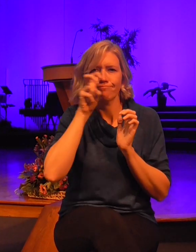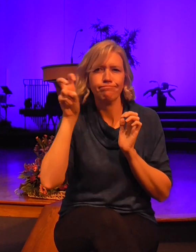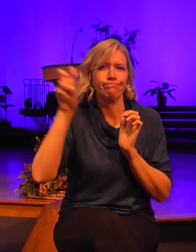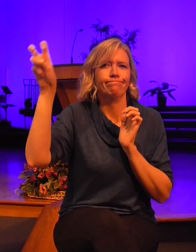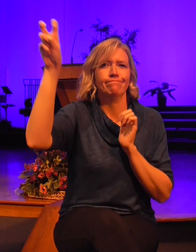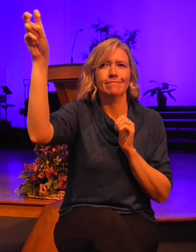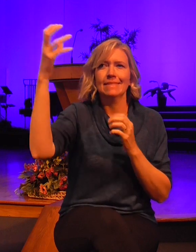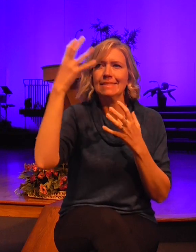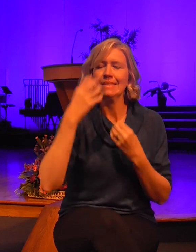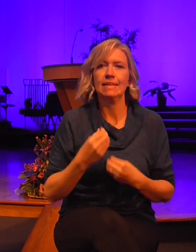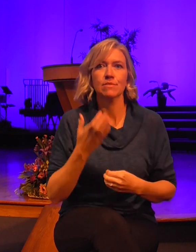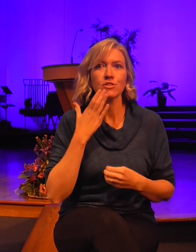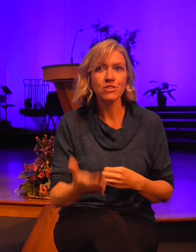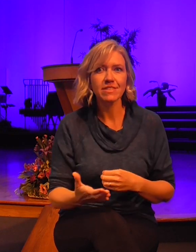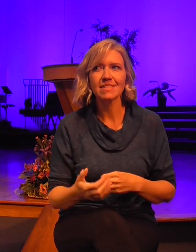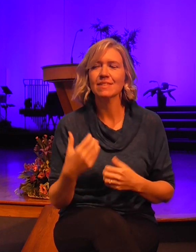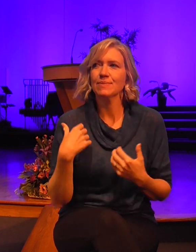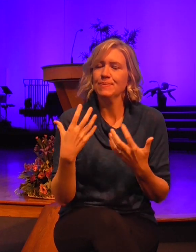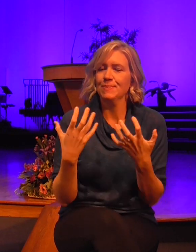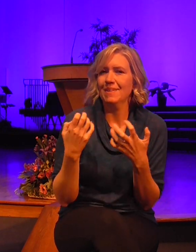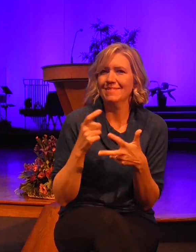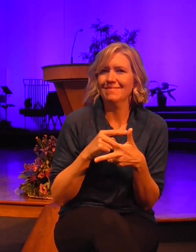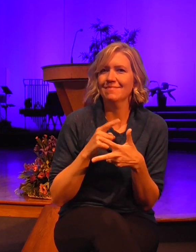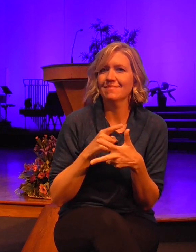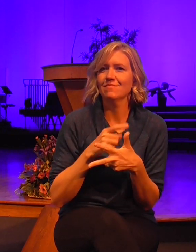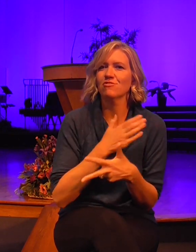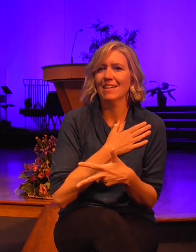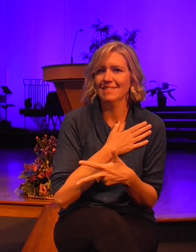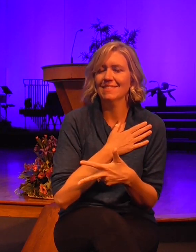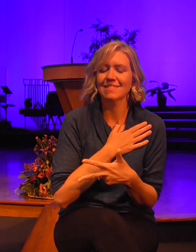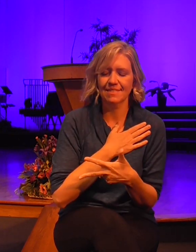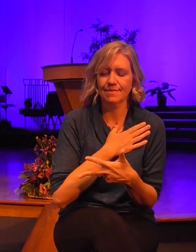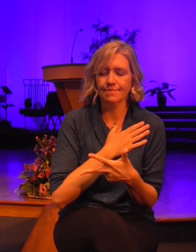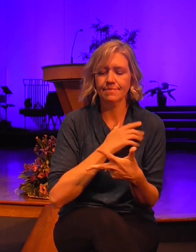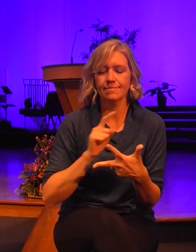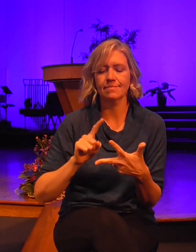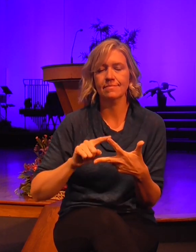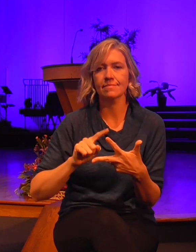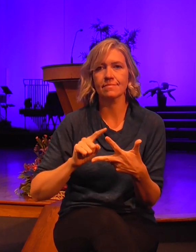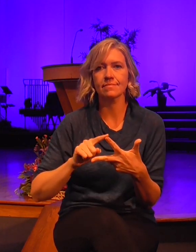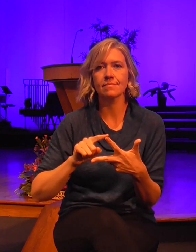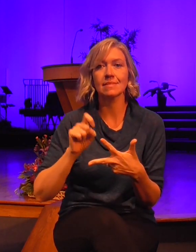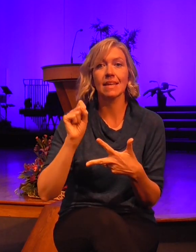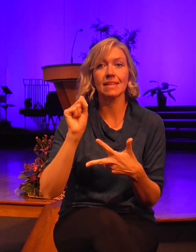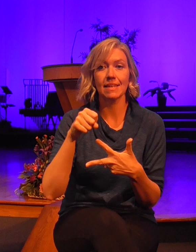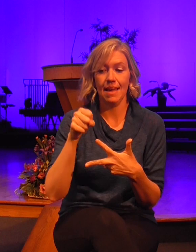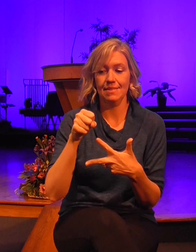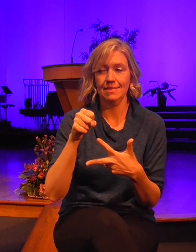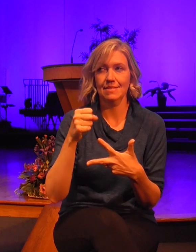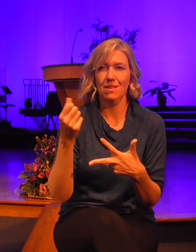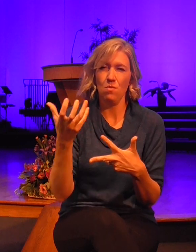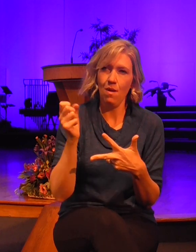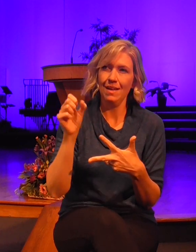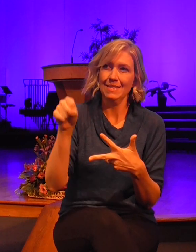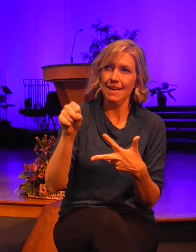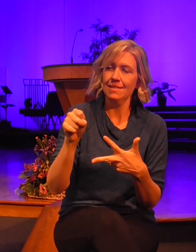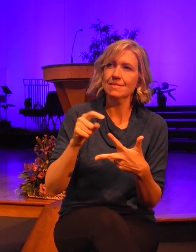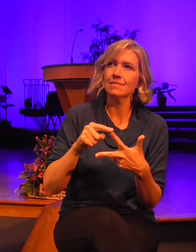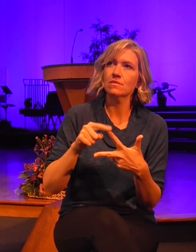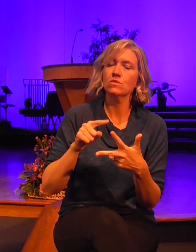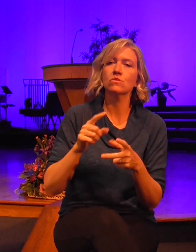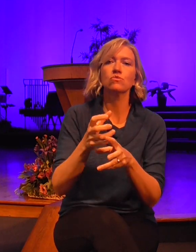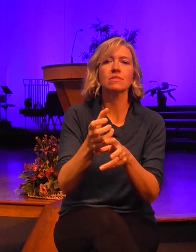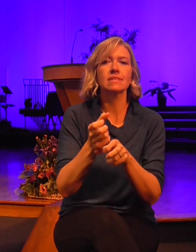want to feel that good about resting at night. I want to say yes to